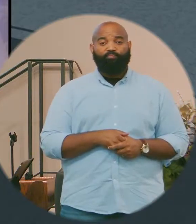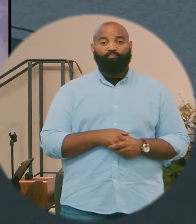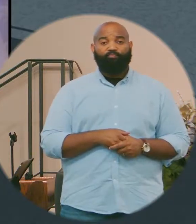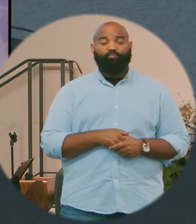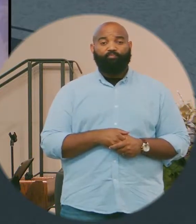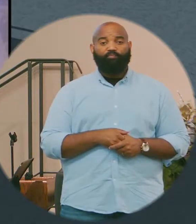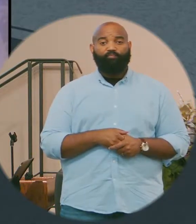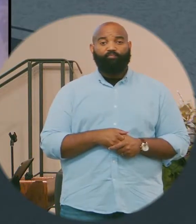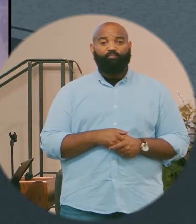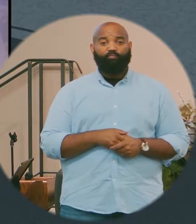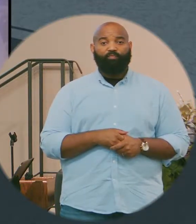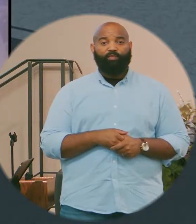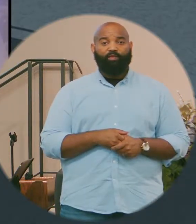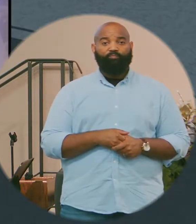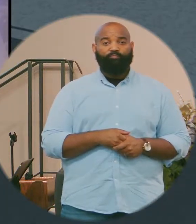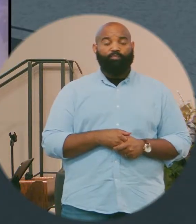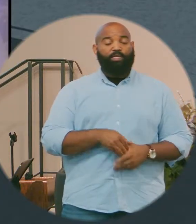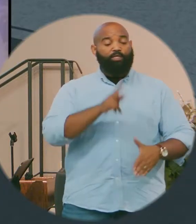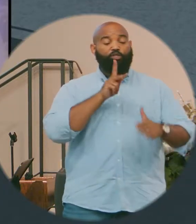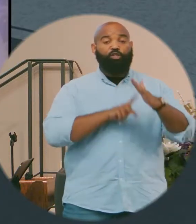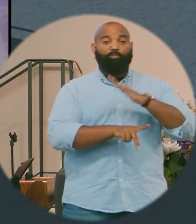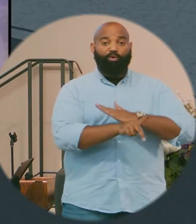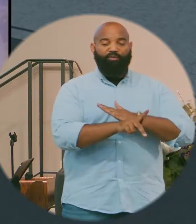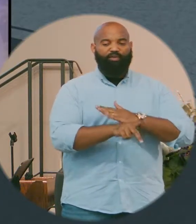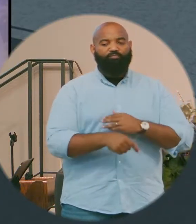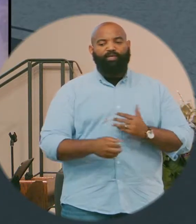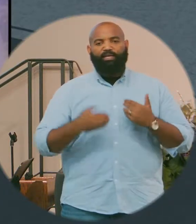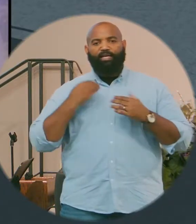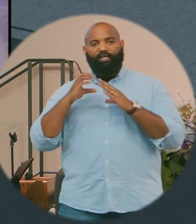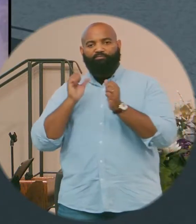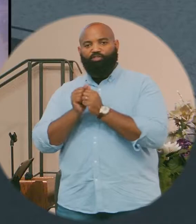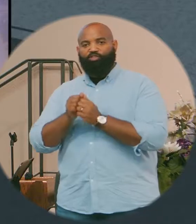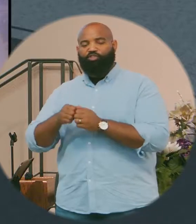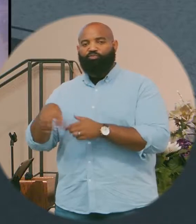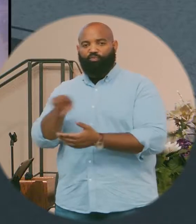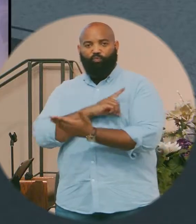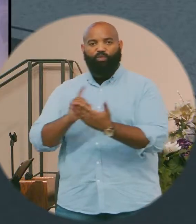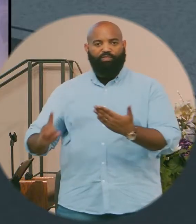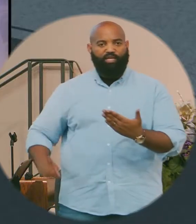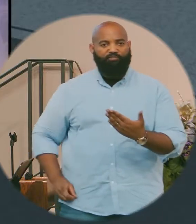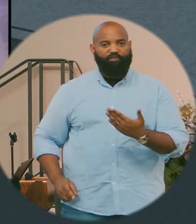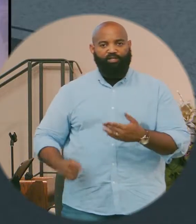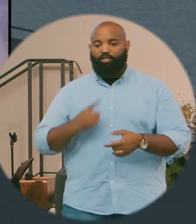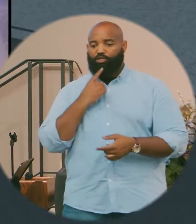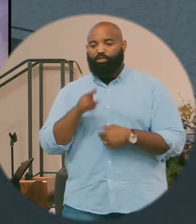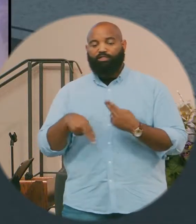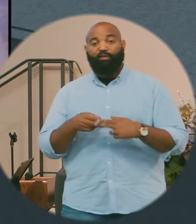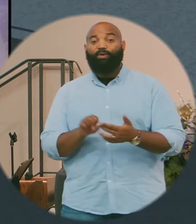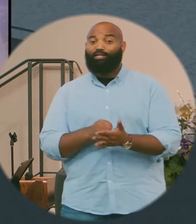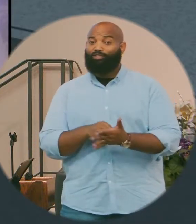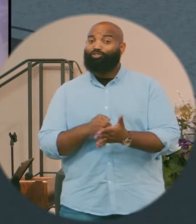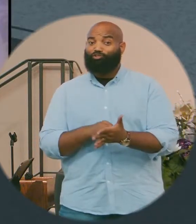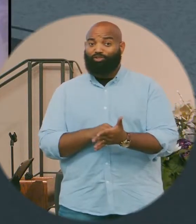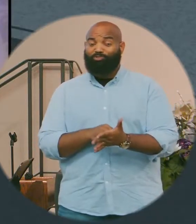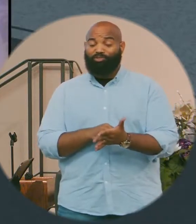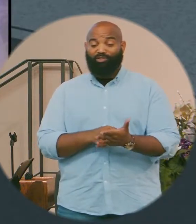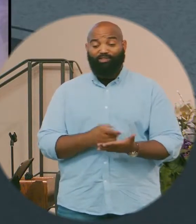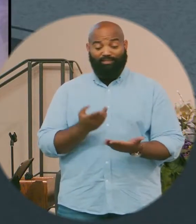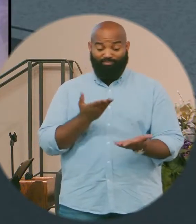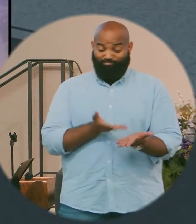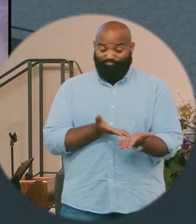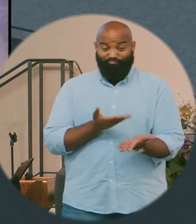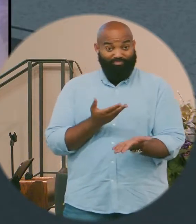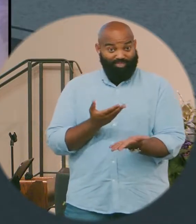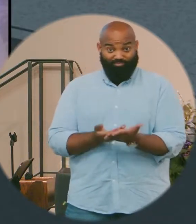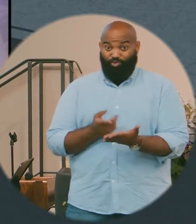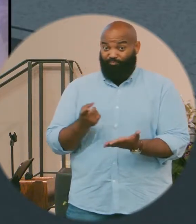he says, why have you despised the commandment of the Lord? You know it's true accountability when they can give you the word of